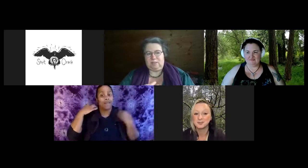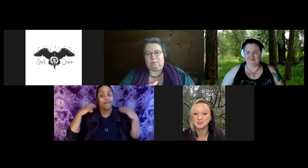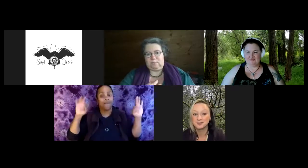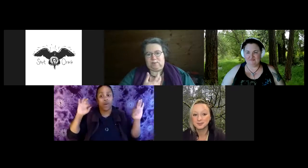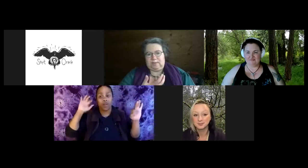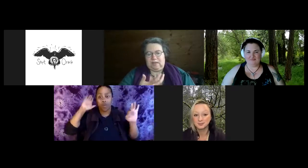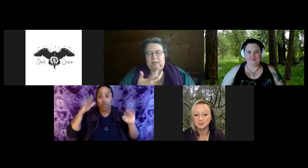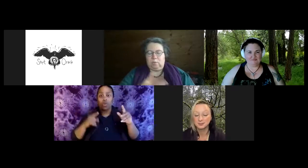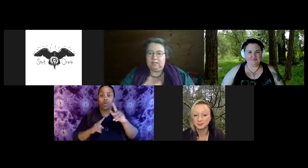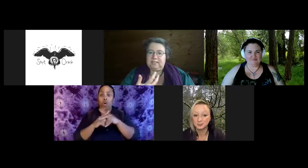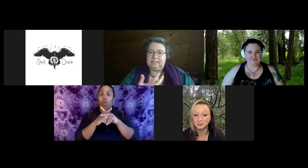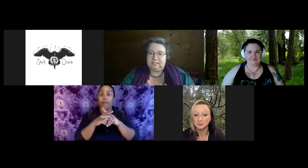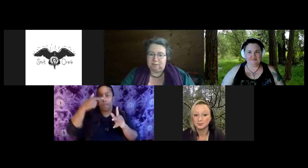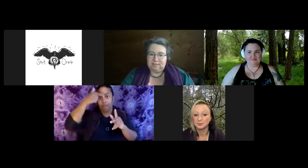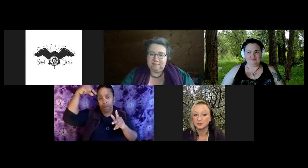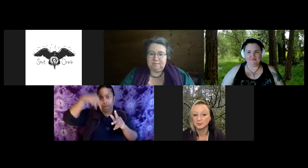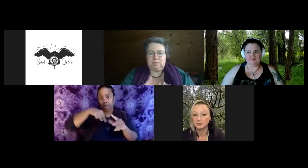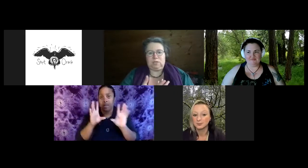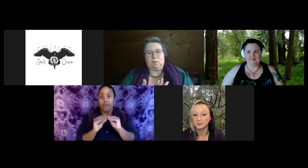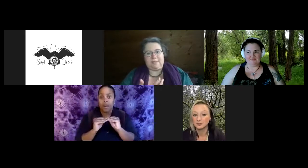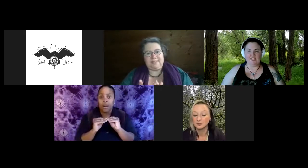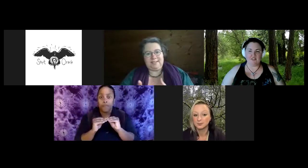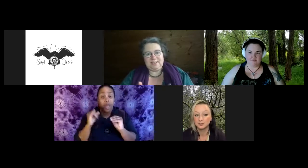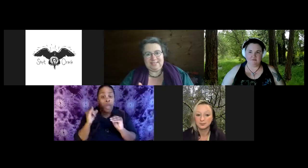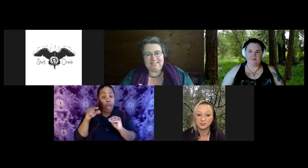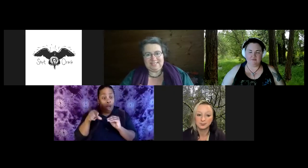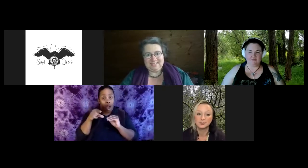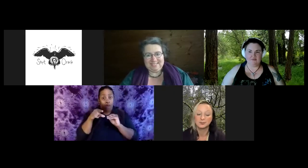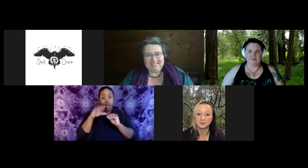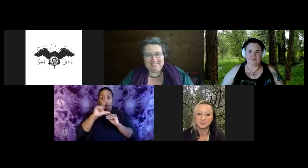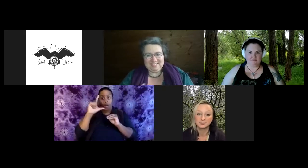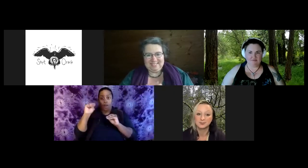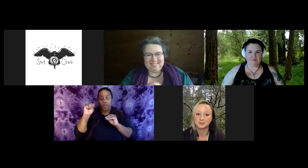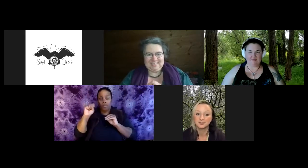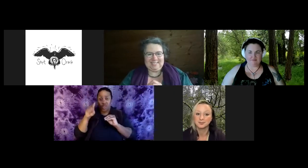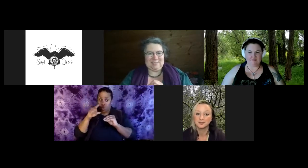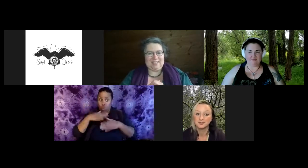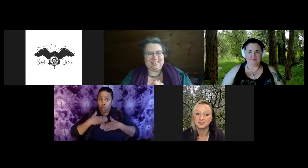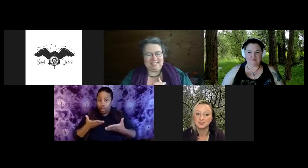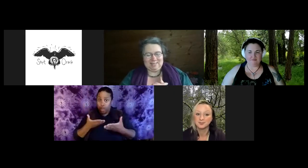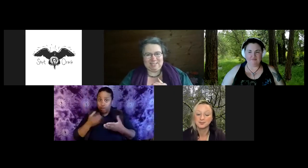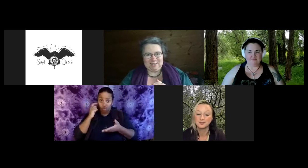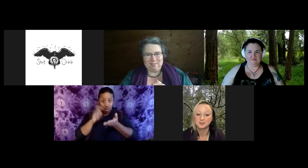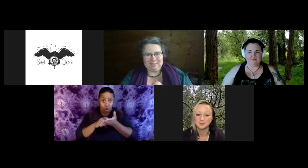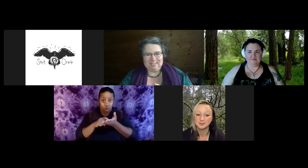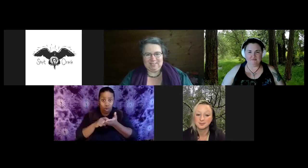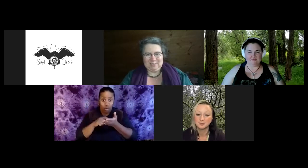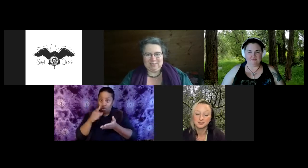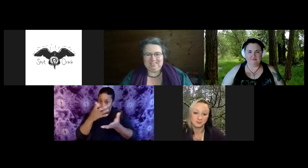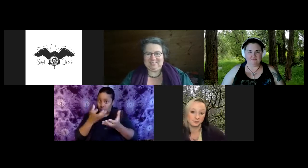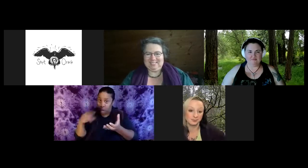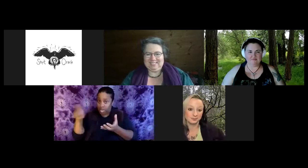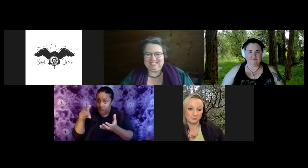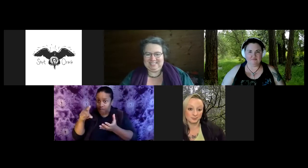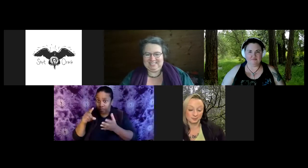Right, and your willingness to notice them. Do you want to notice? Do you want to let them share their presence with